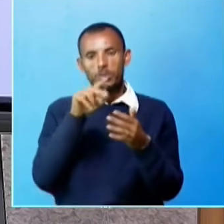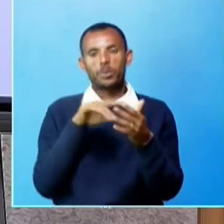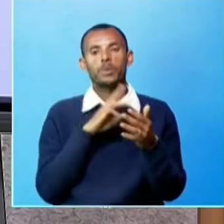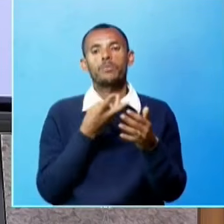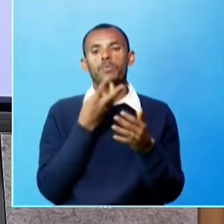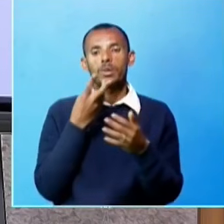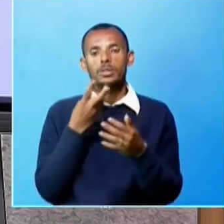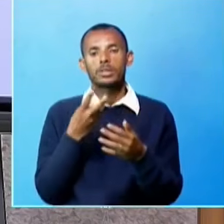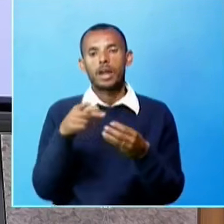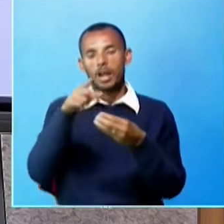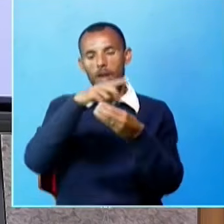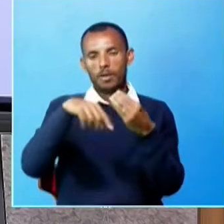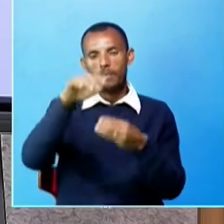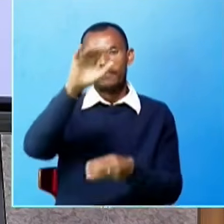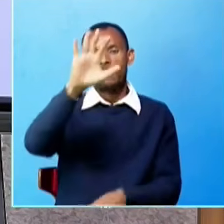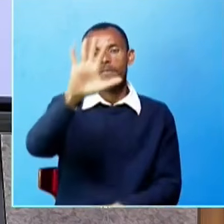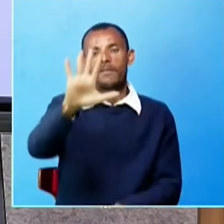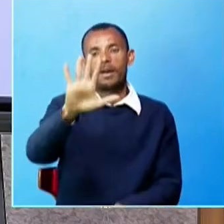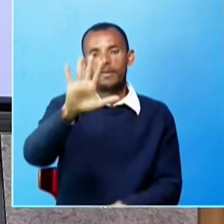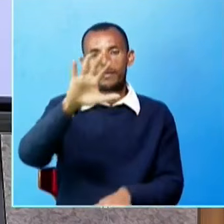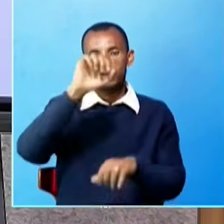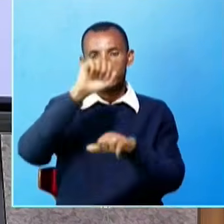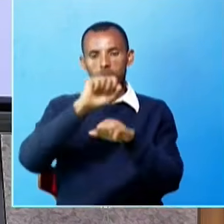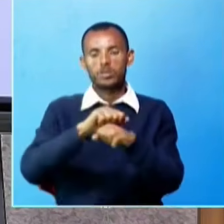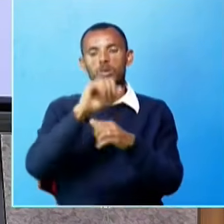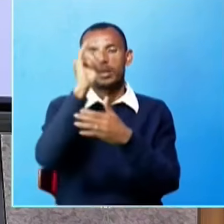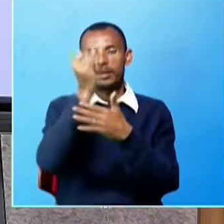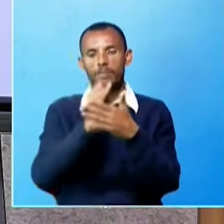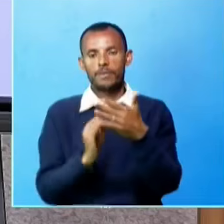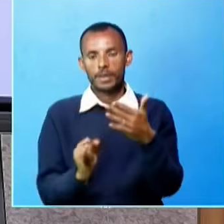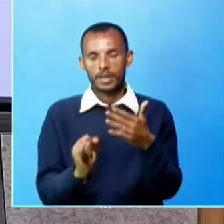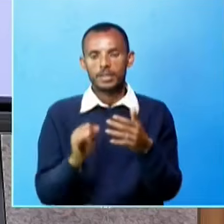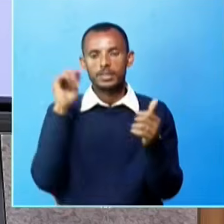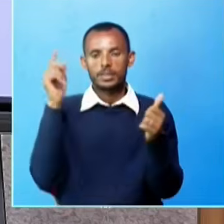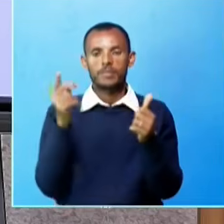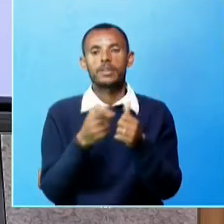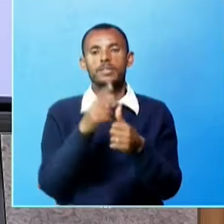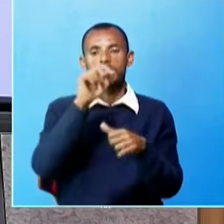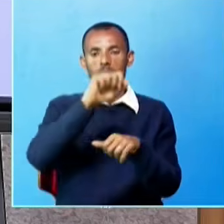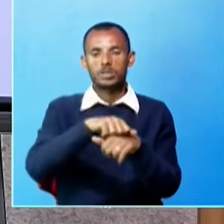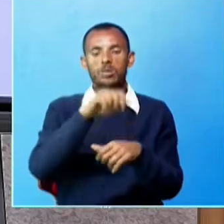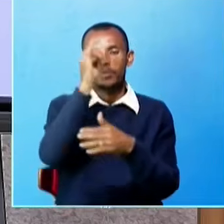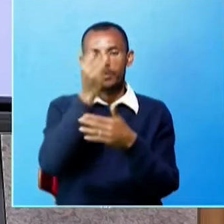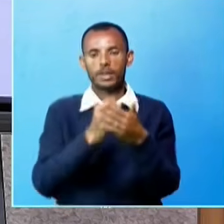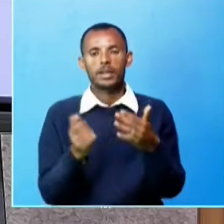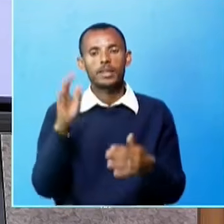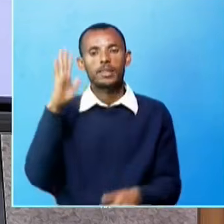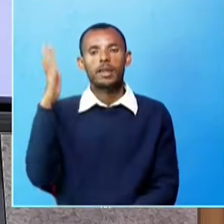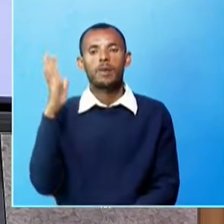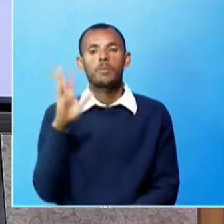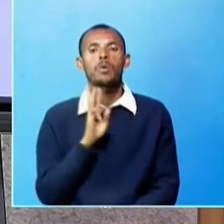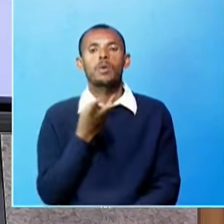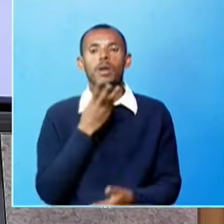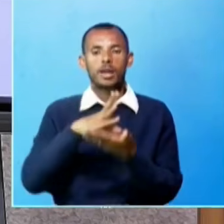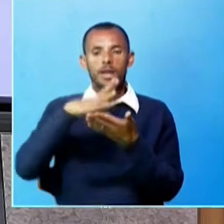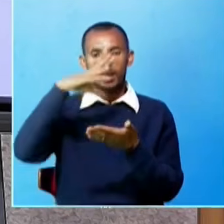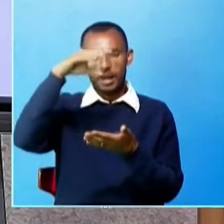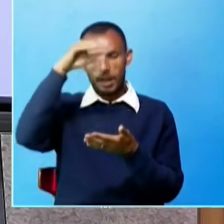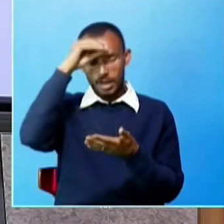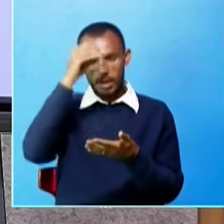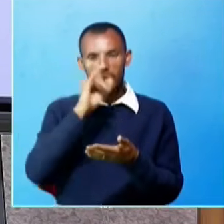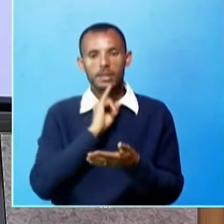around 5 solid figures. Okay, the first solid figure type that we will discuss